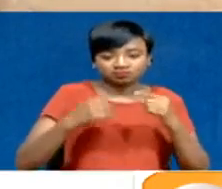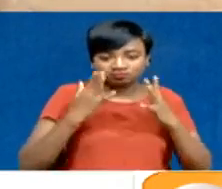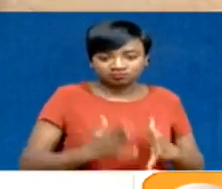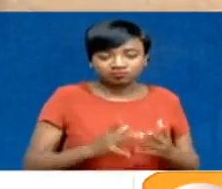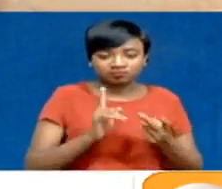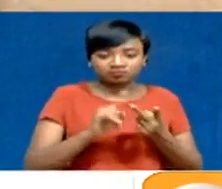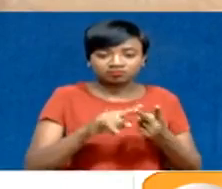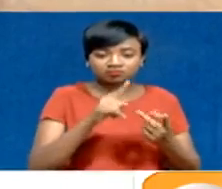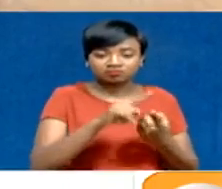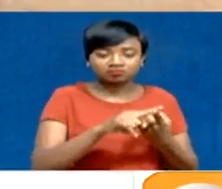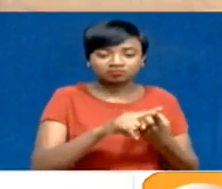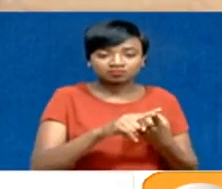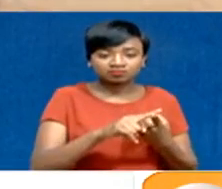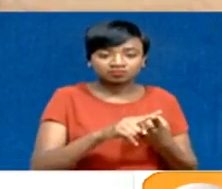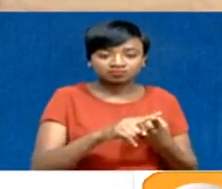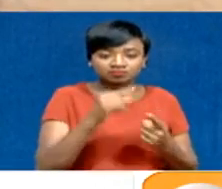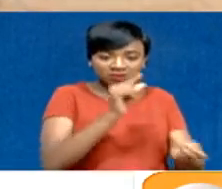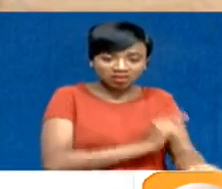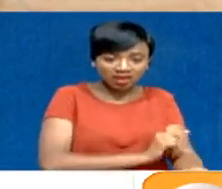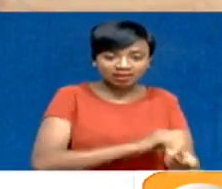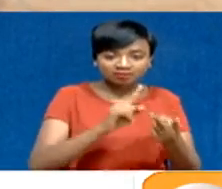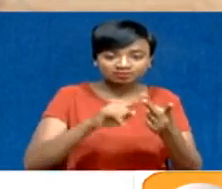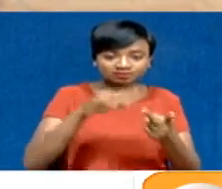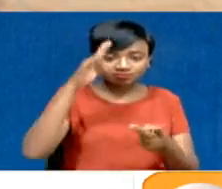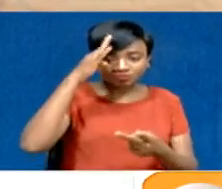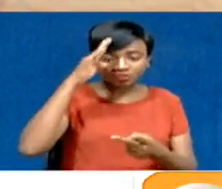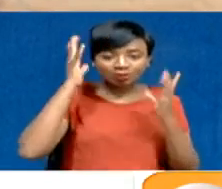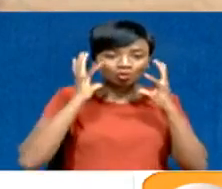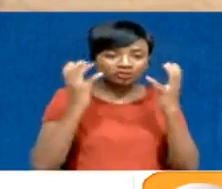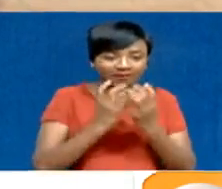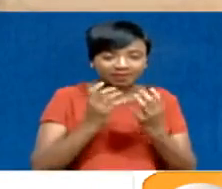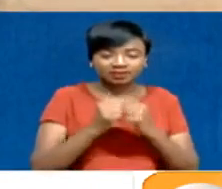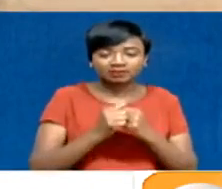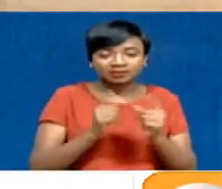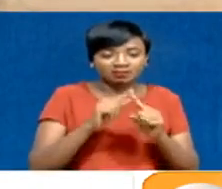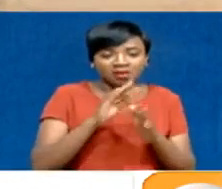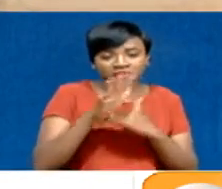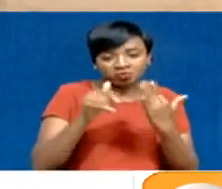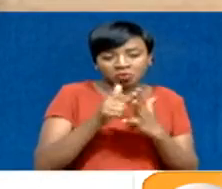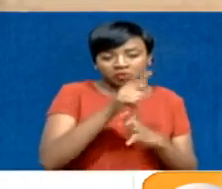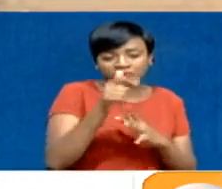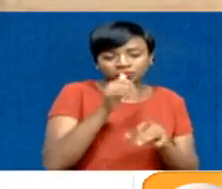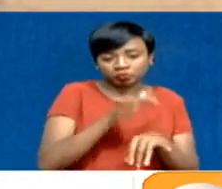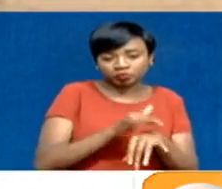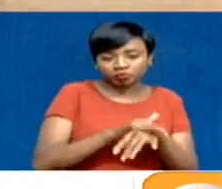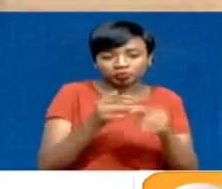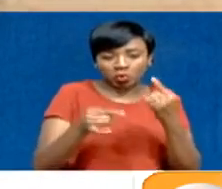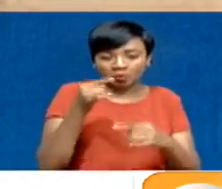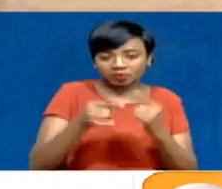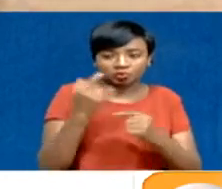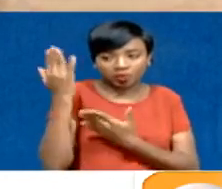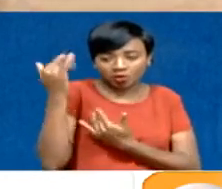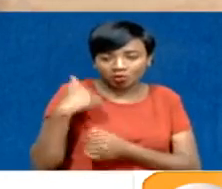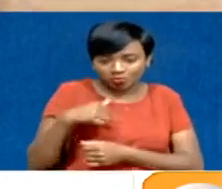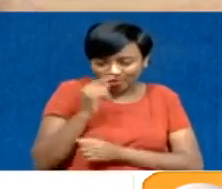and Mozambique. All of them are good challengers, but we are hoping to get the only